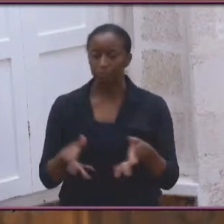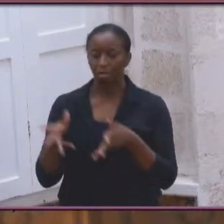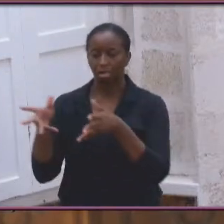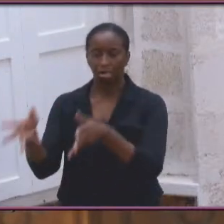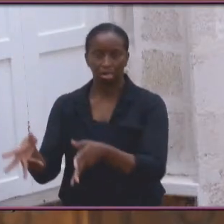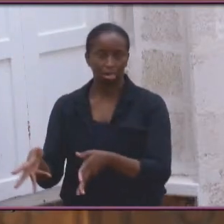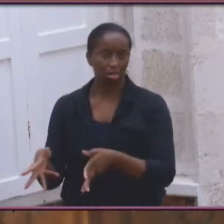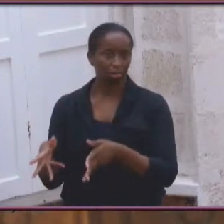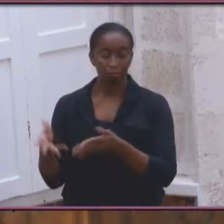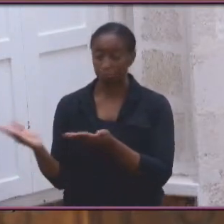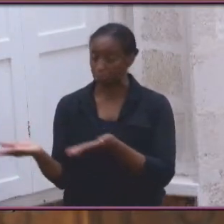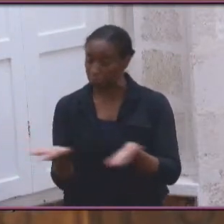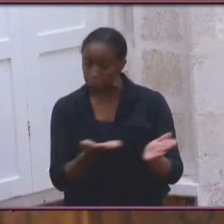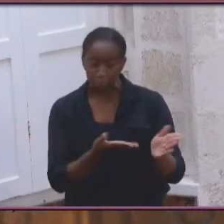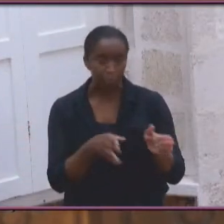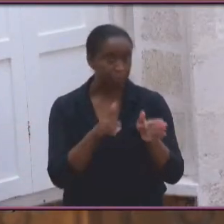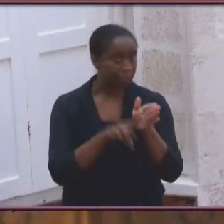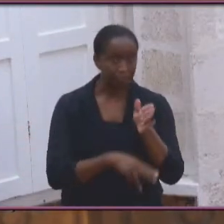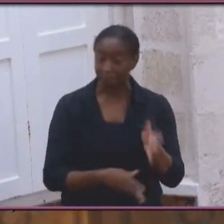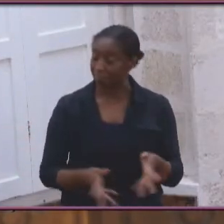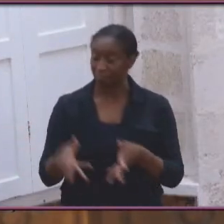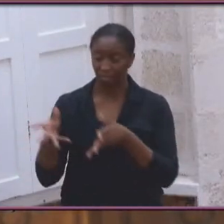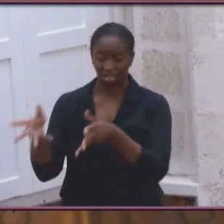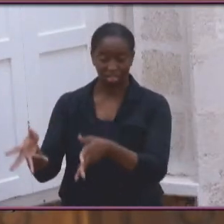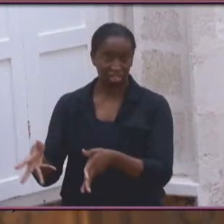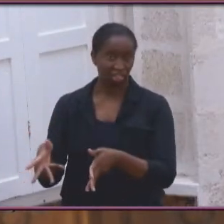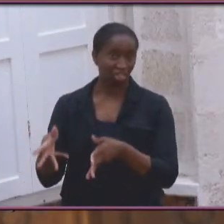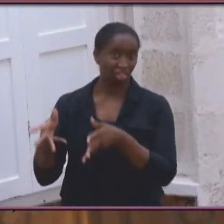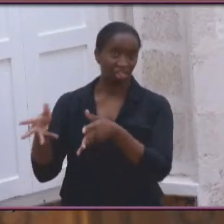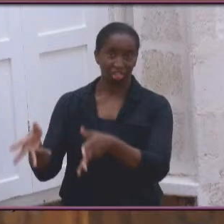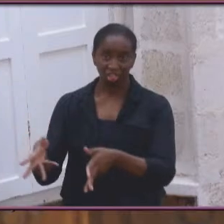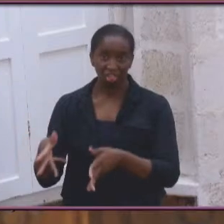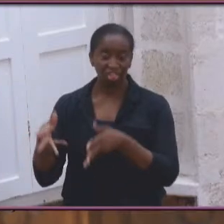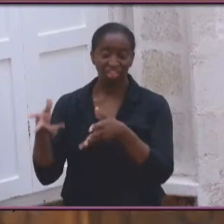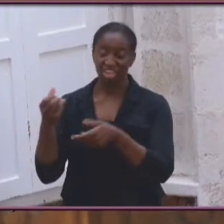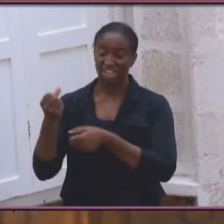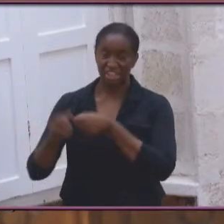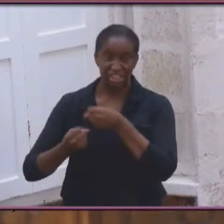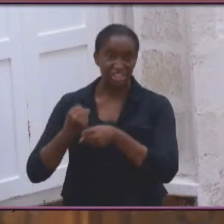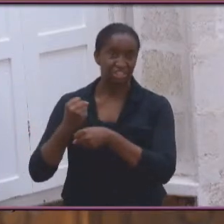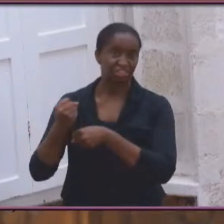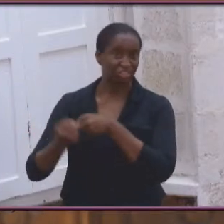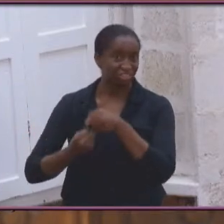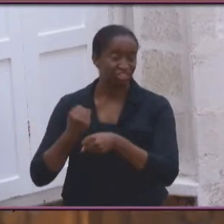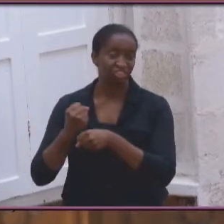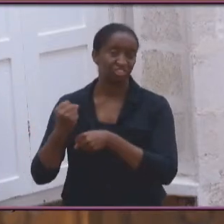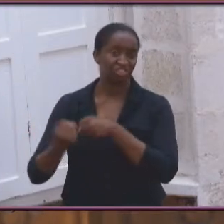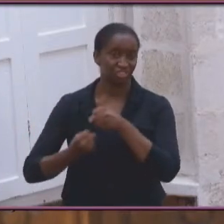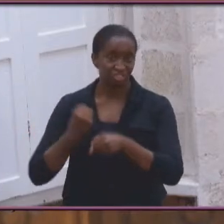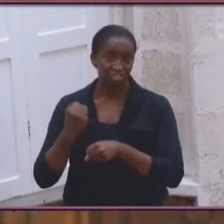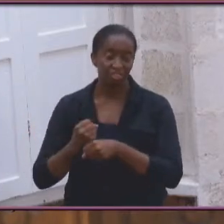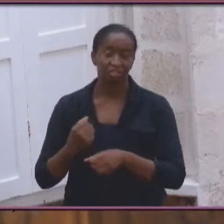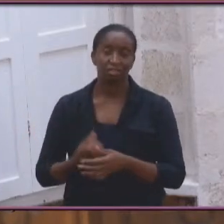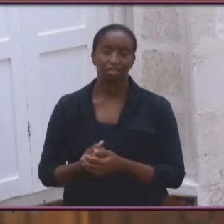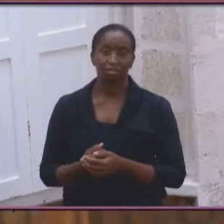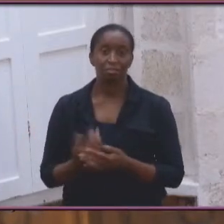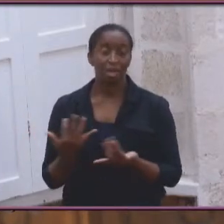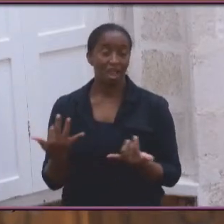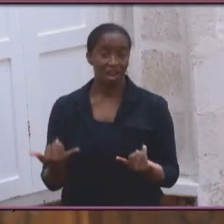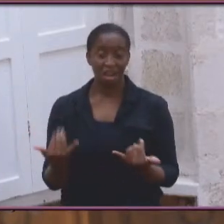34 corpses. You find that you have, at this point in time, over